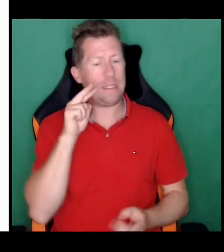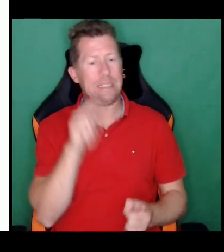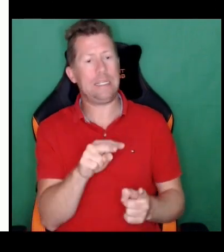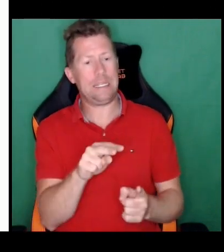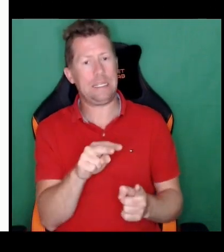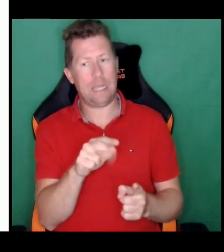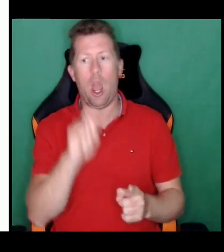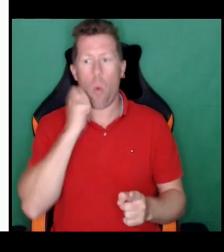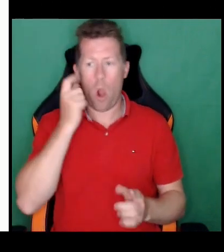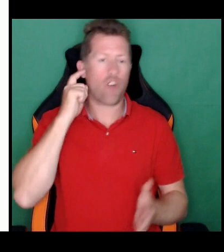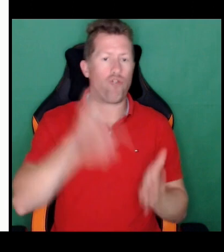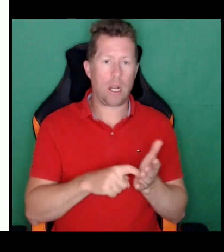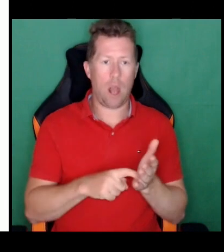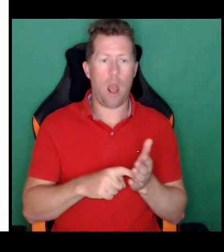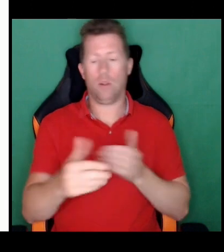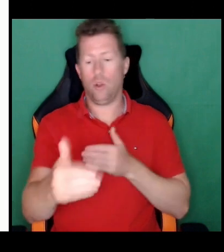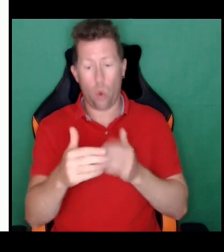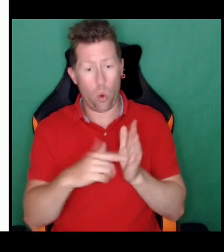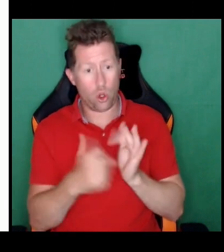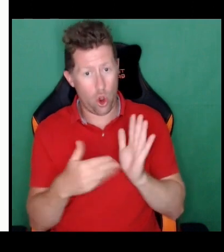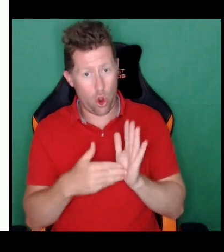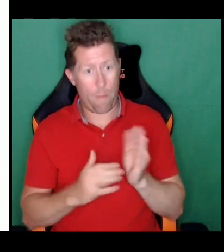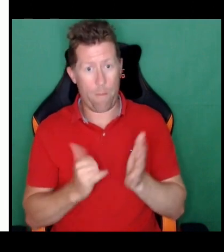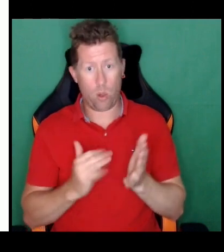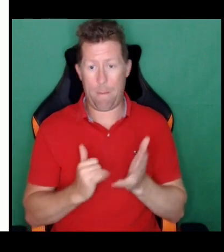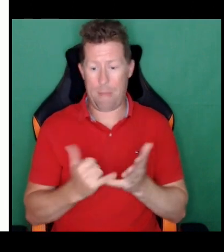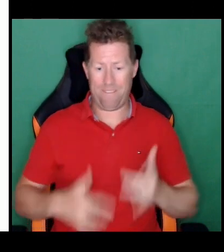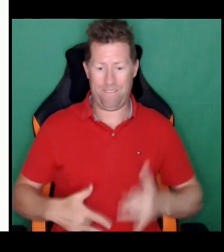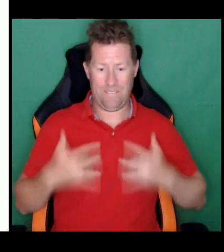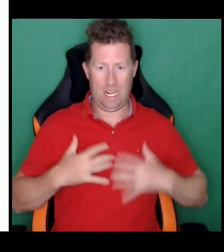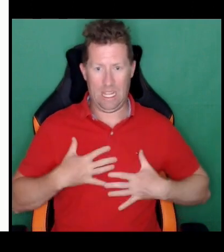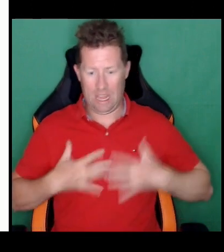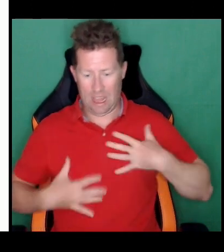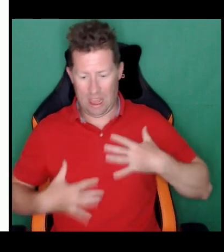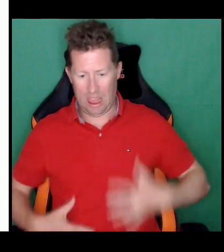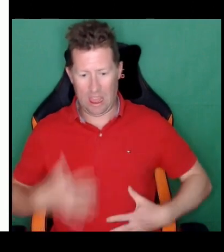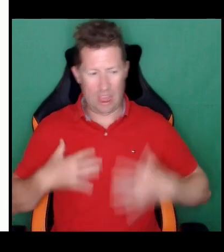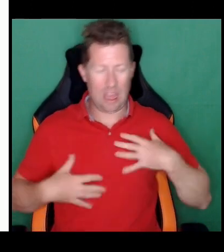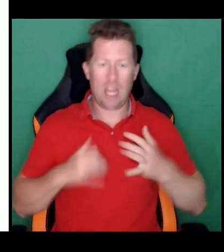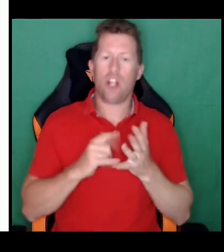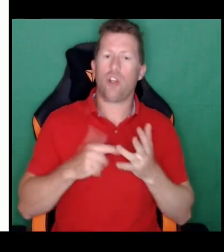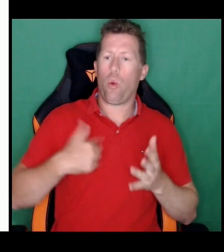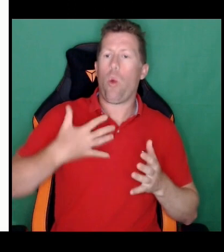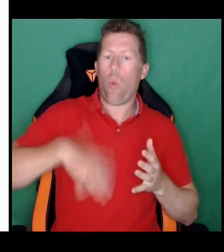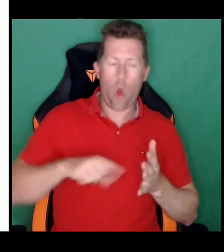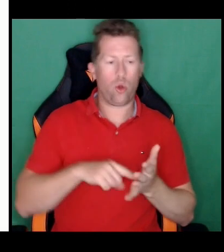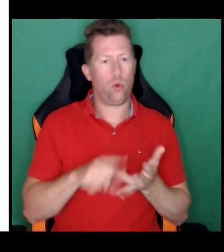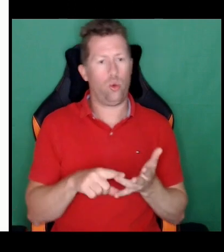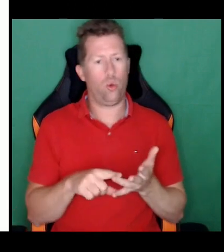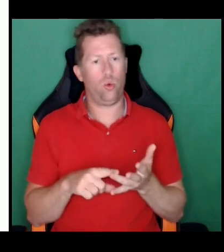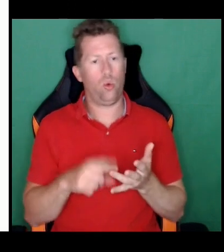recognise short-term harms because they will be experiencing some of these themselves. So we really want to frame